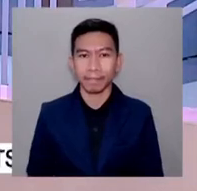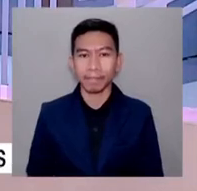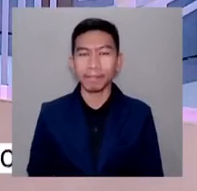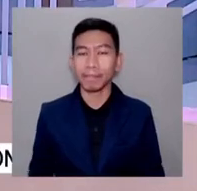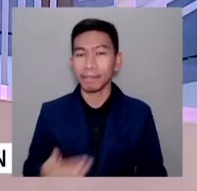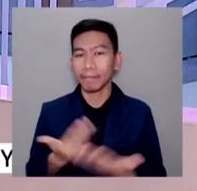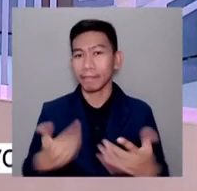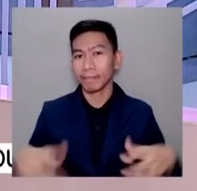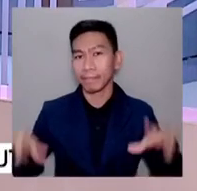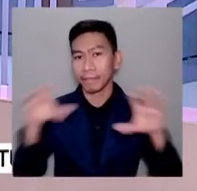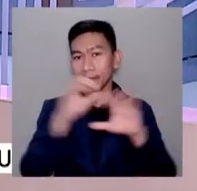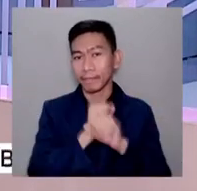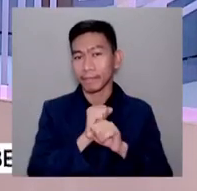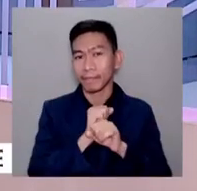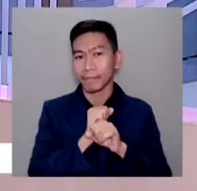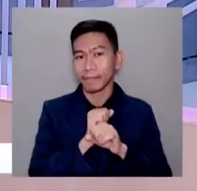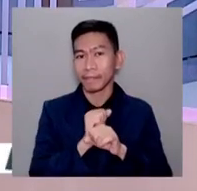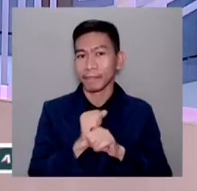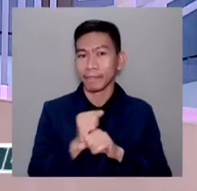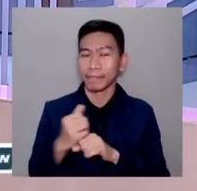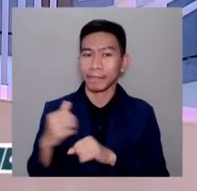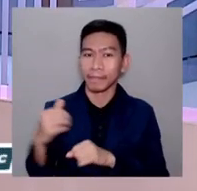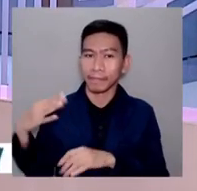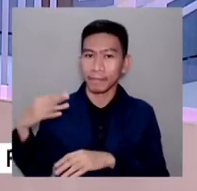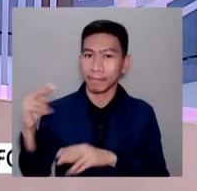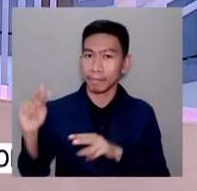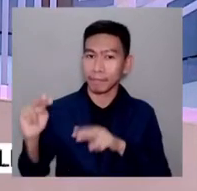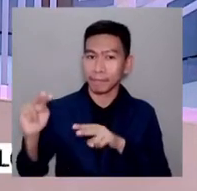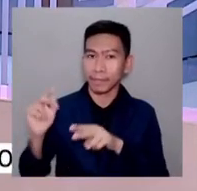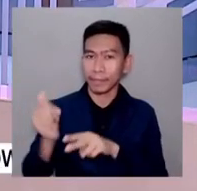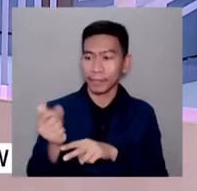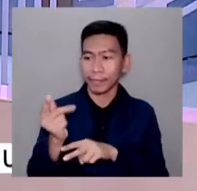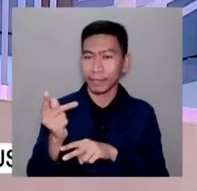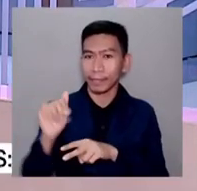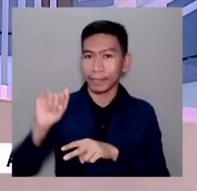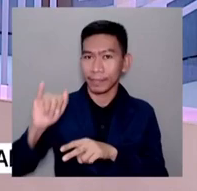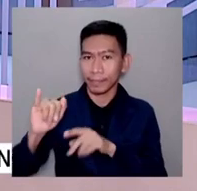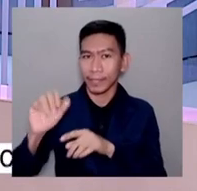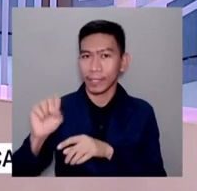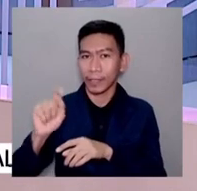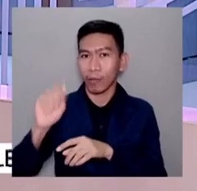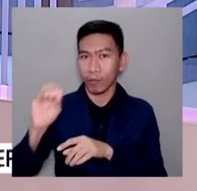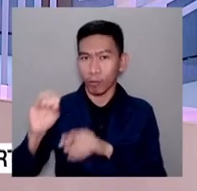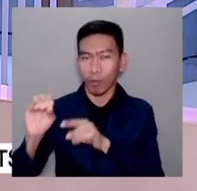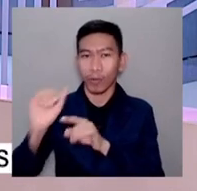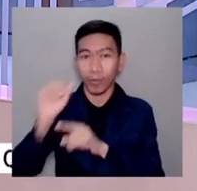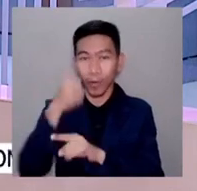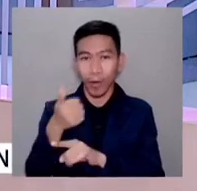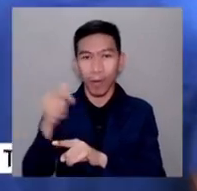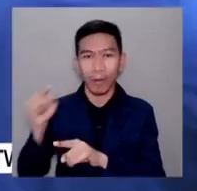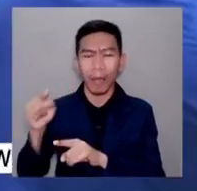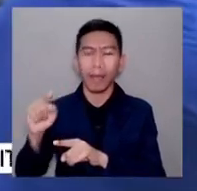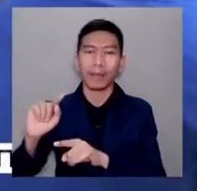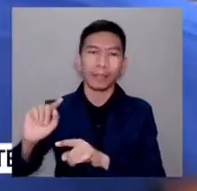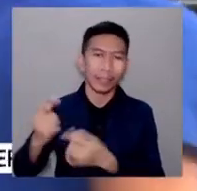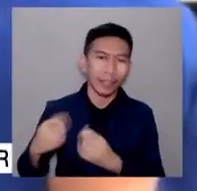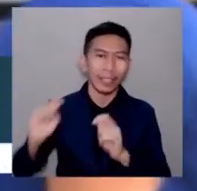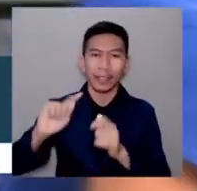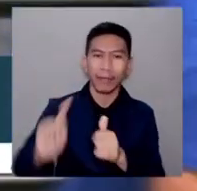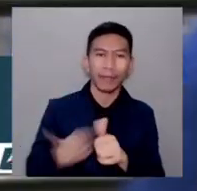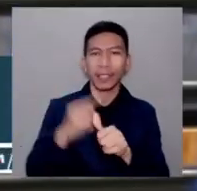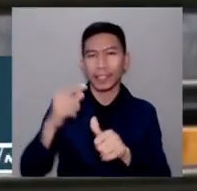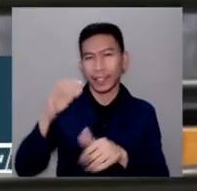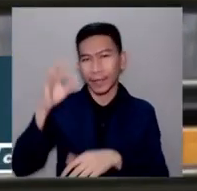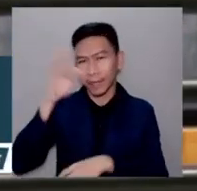all eyes will be on Philippine hoops prodigy Kai Soto tomorrow as he attempts to become the first homegrown Filipino to make it